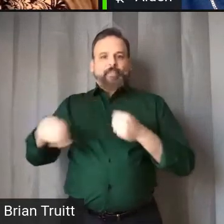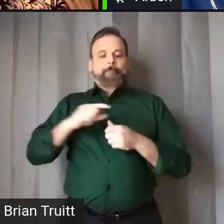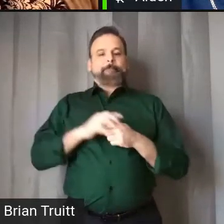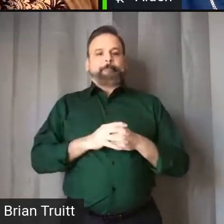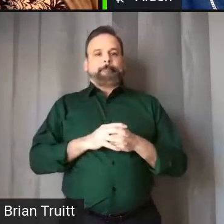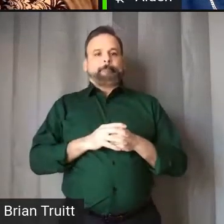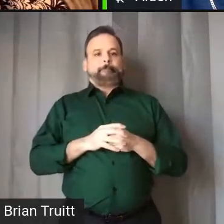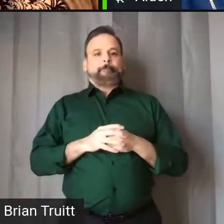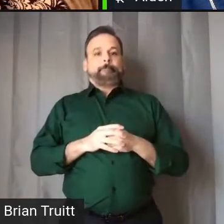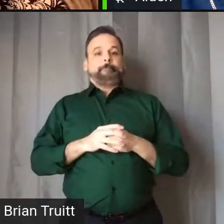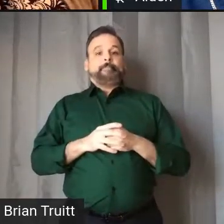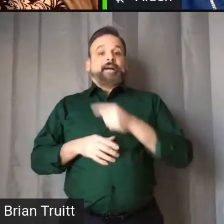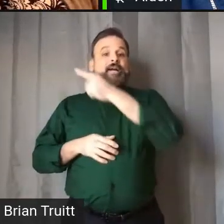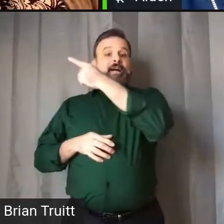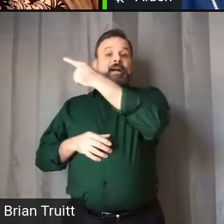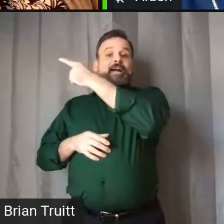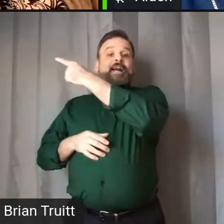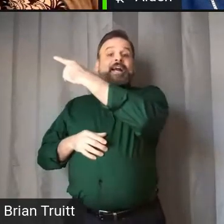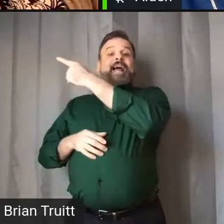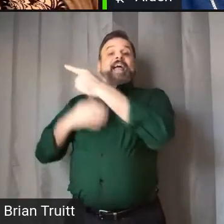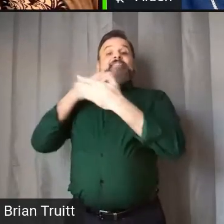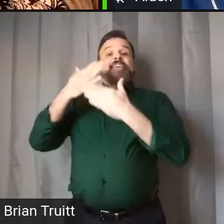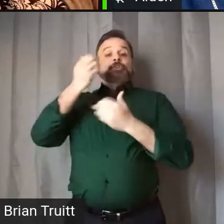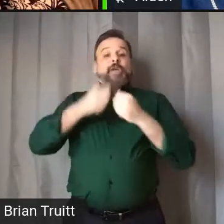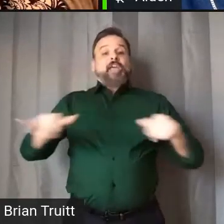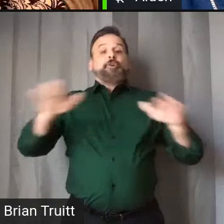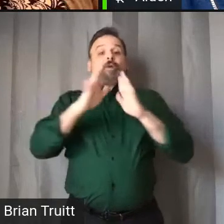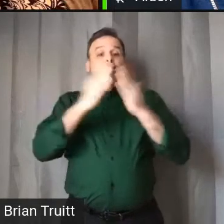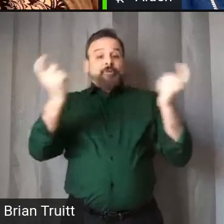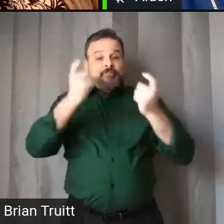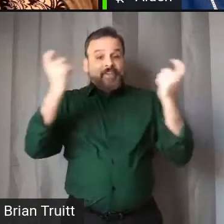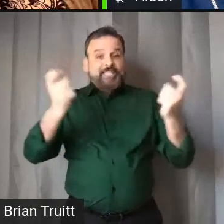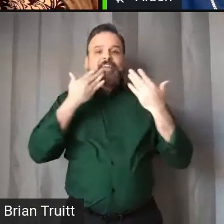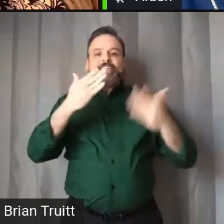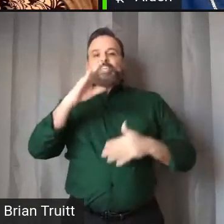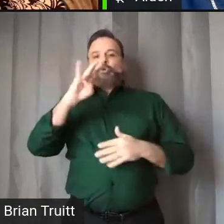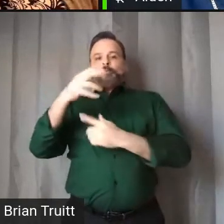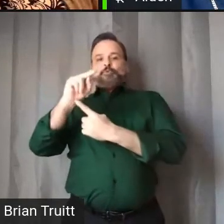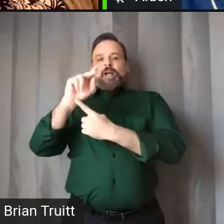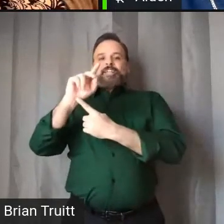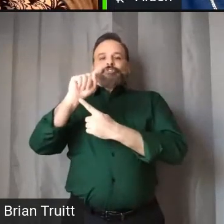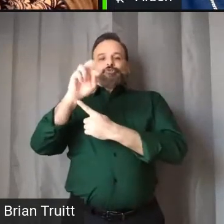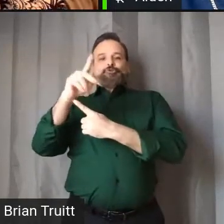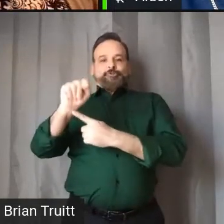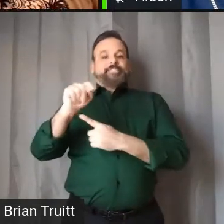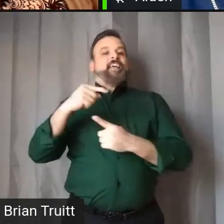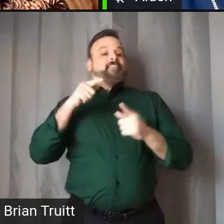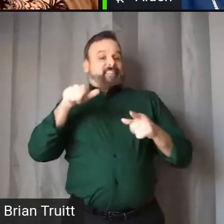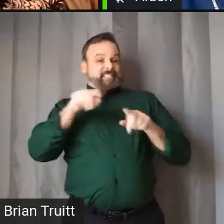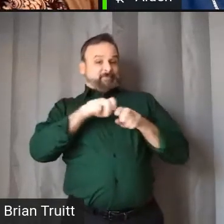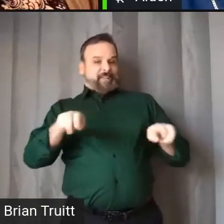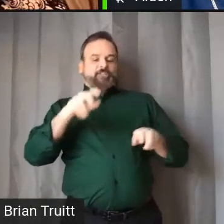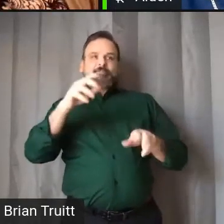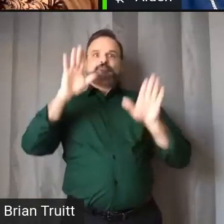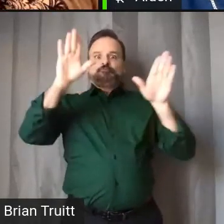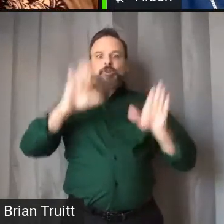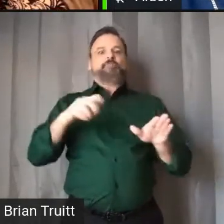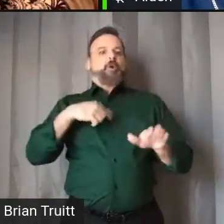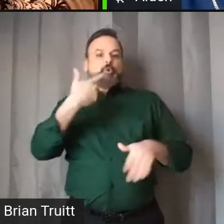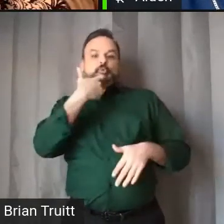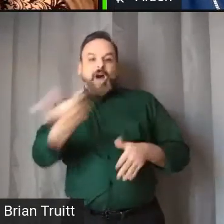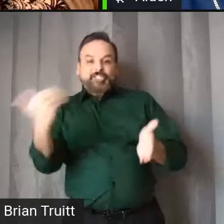Yeah, thank you Everywhere Book Fest. And thanks readers at home. Thank you, Brian Truitt. This panel has been really lovely. I know I'm gonna watch it back and listen again to some of the things y'all said because